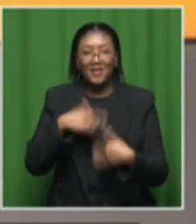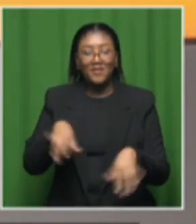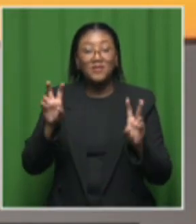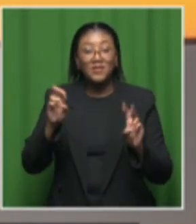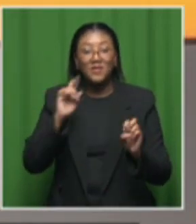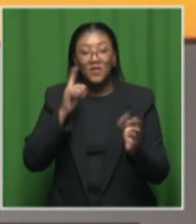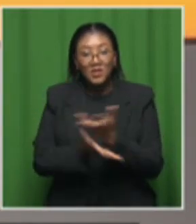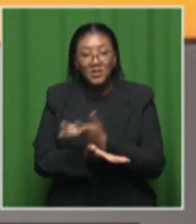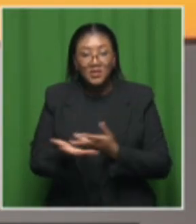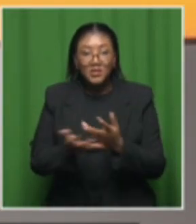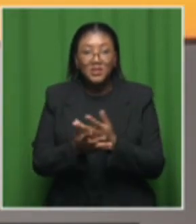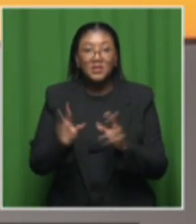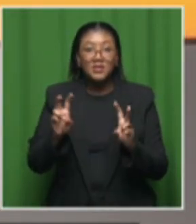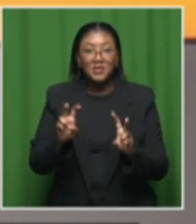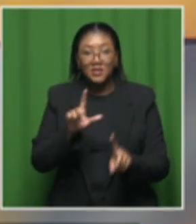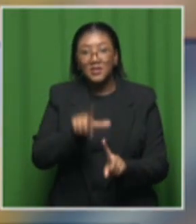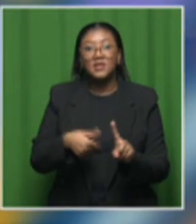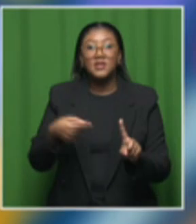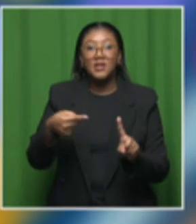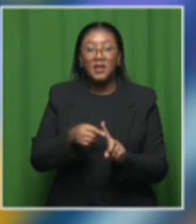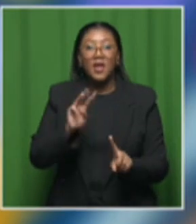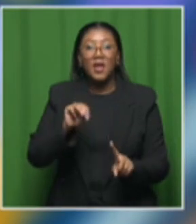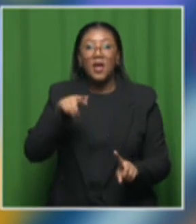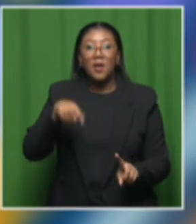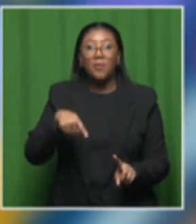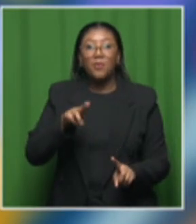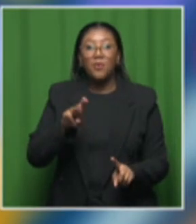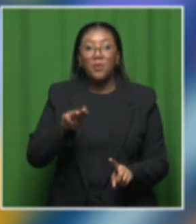Dr Esther Mahlangu. It's curated by Mpumi Mayisa. It will be